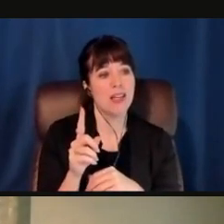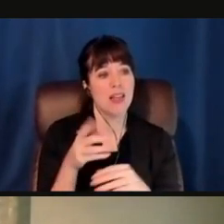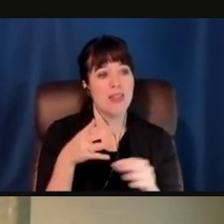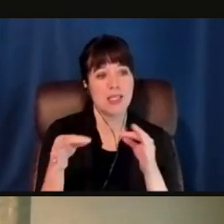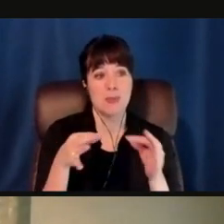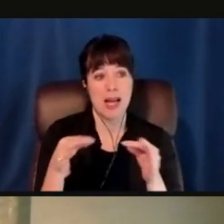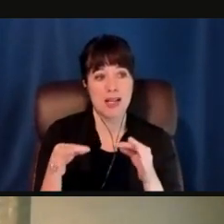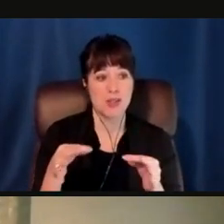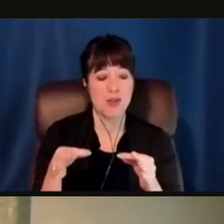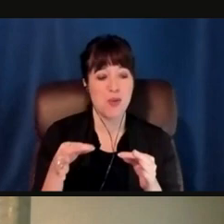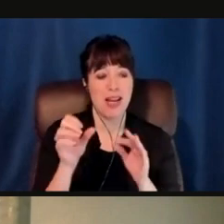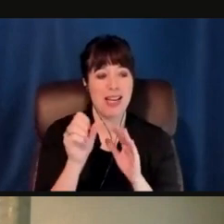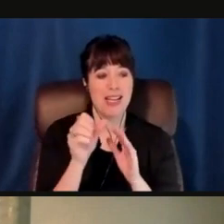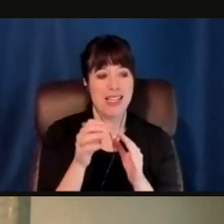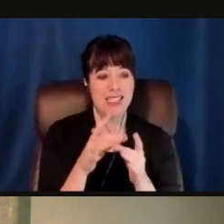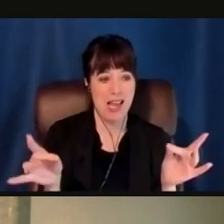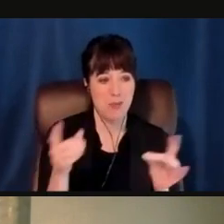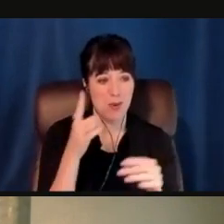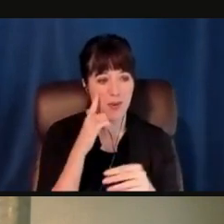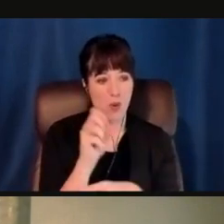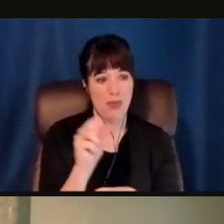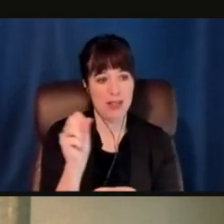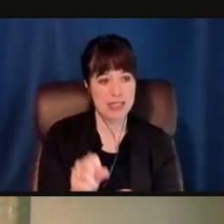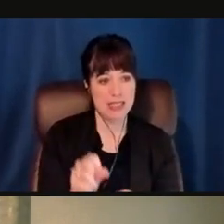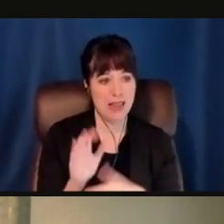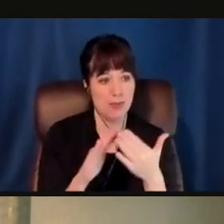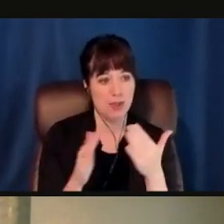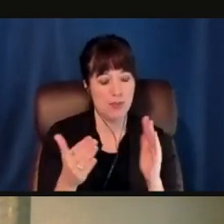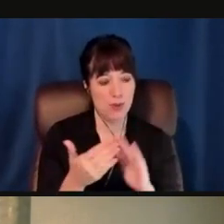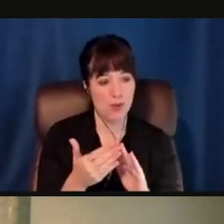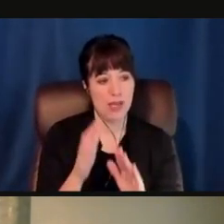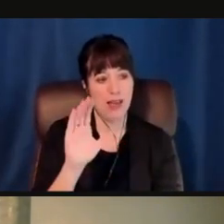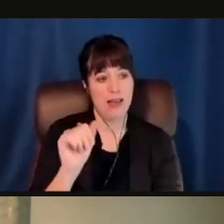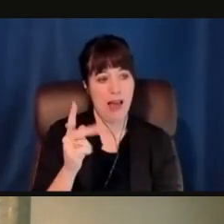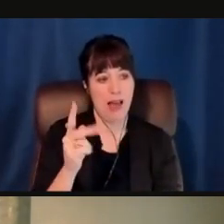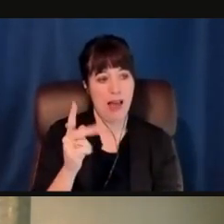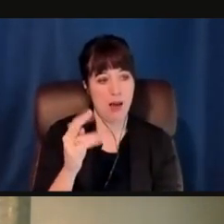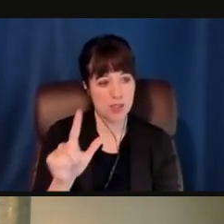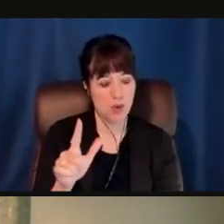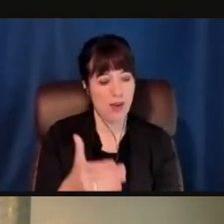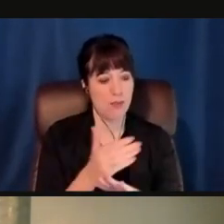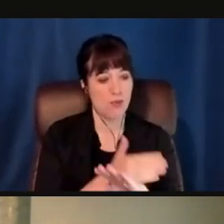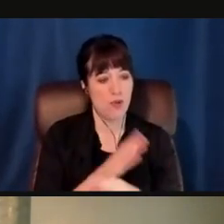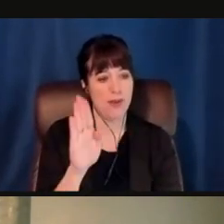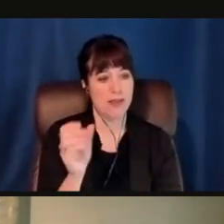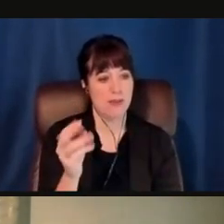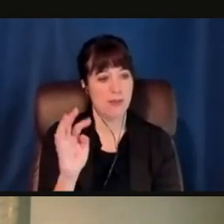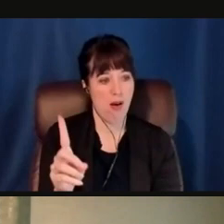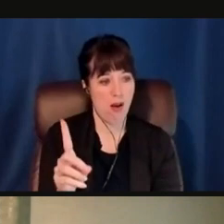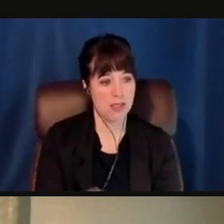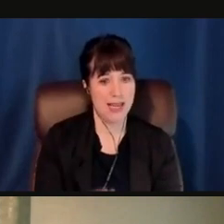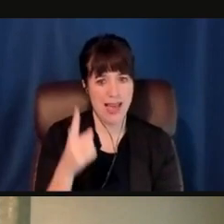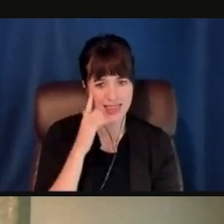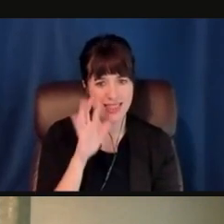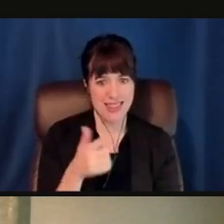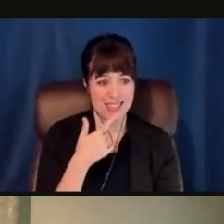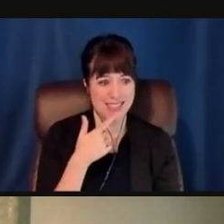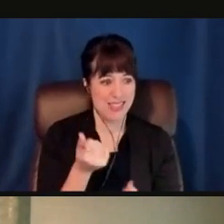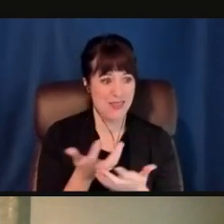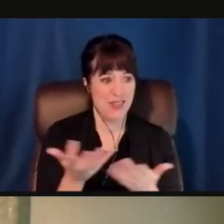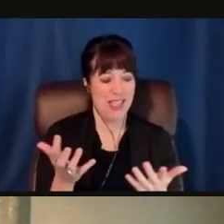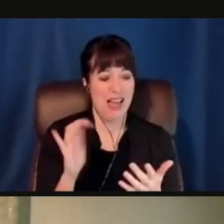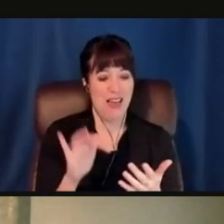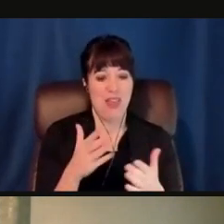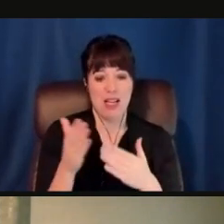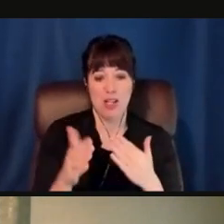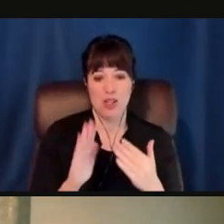explanatory statement for the Salem Community Capital Improvements Bond. I think that gets everything. And that